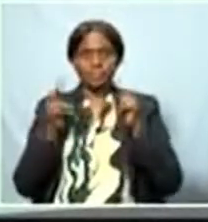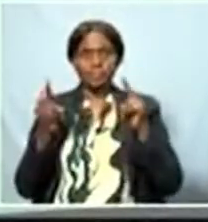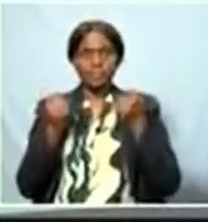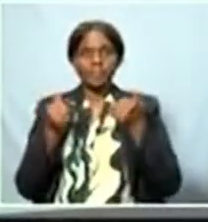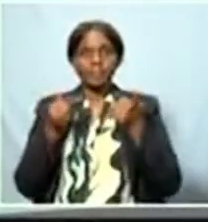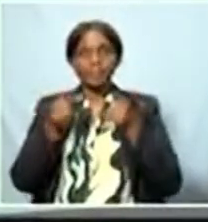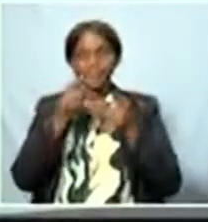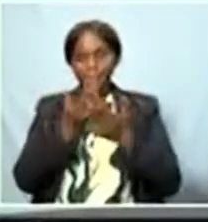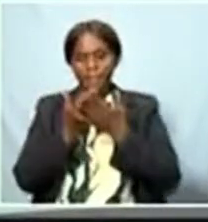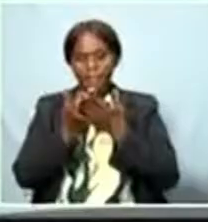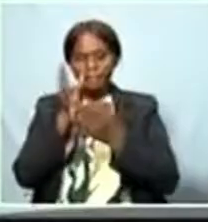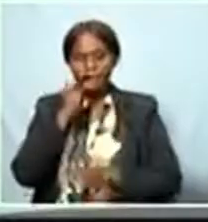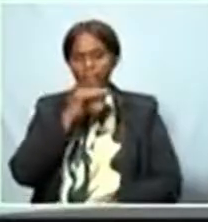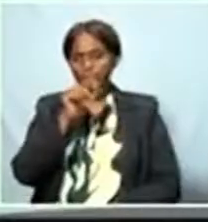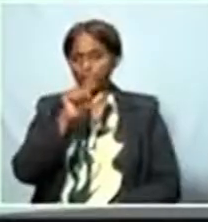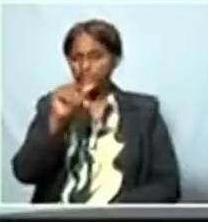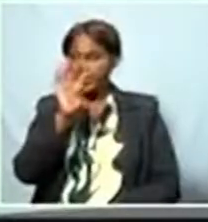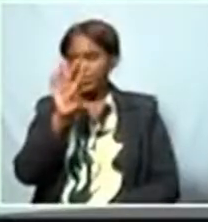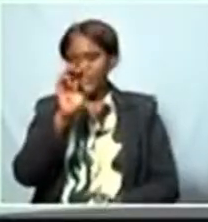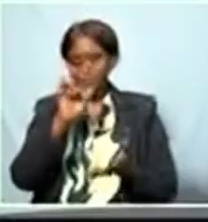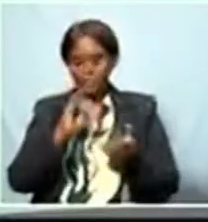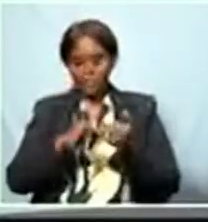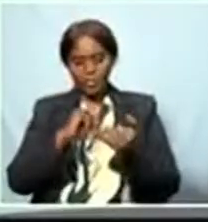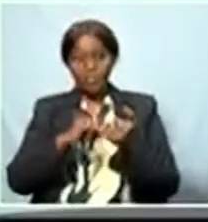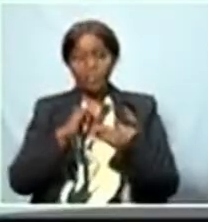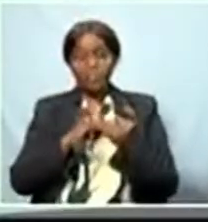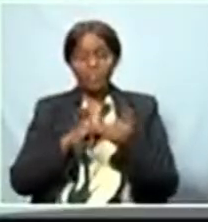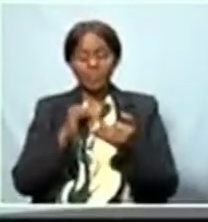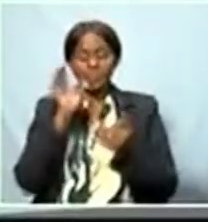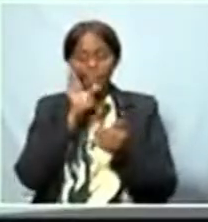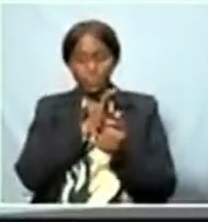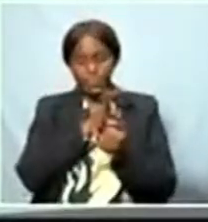it was submitted on the 24th of September.